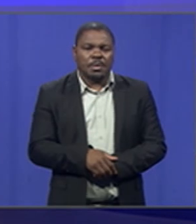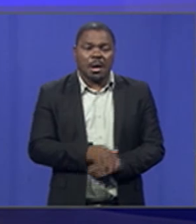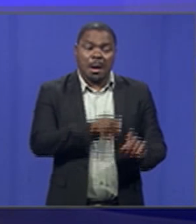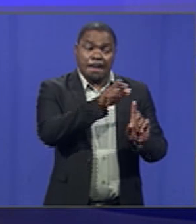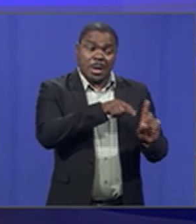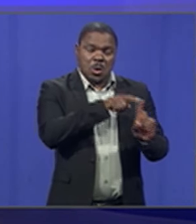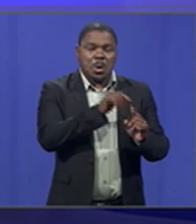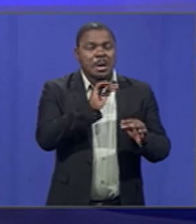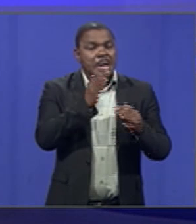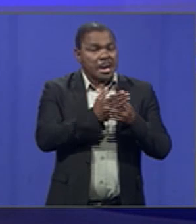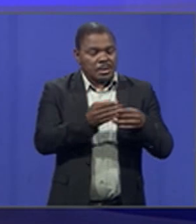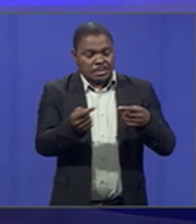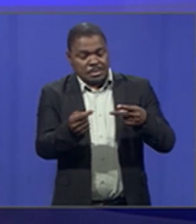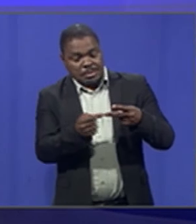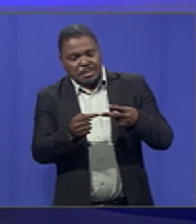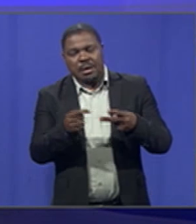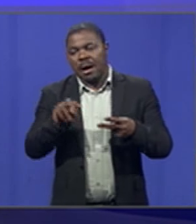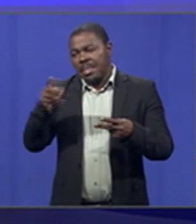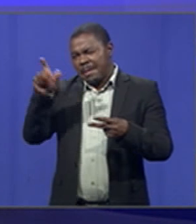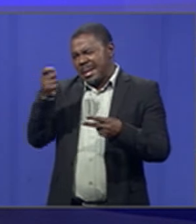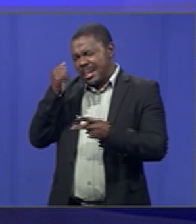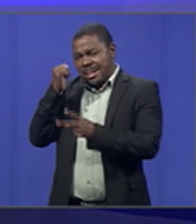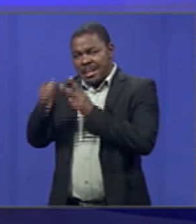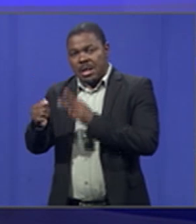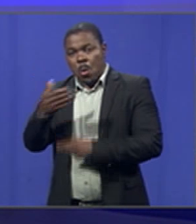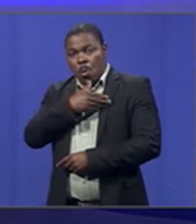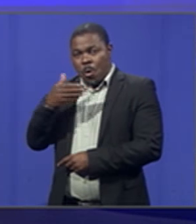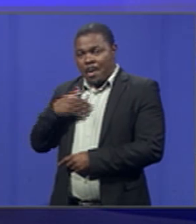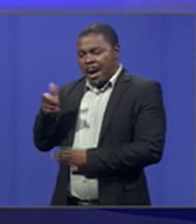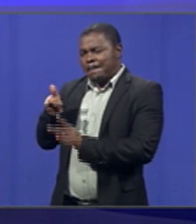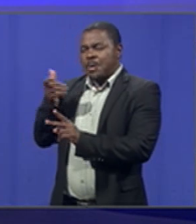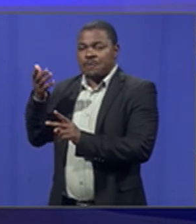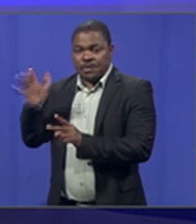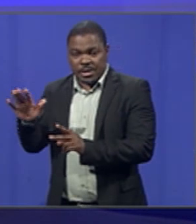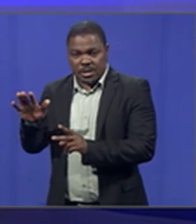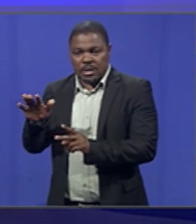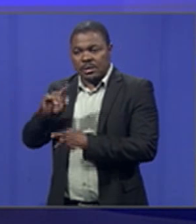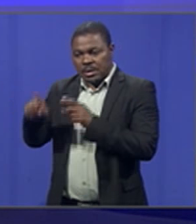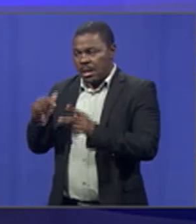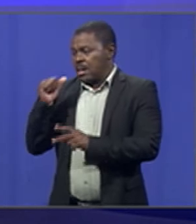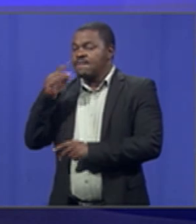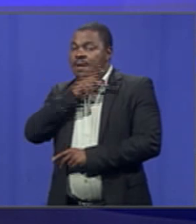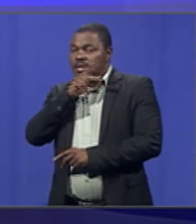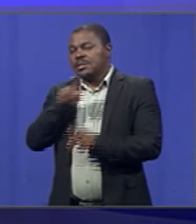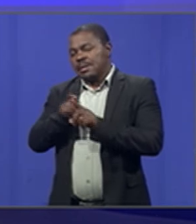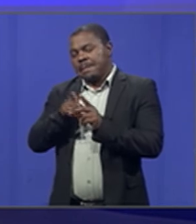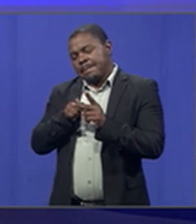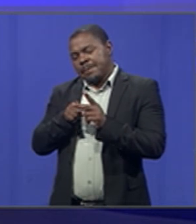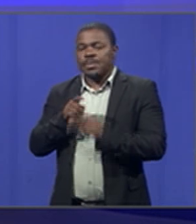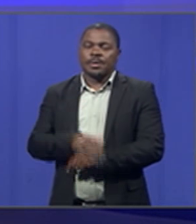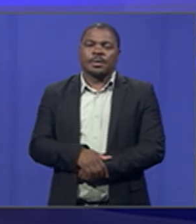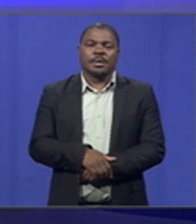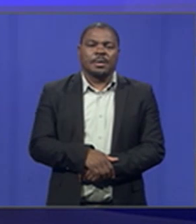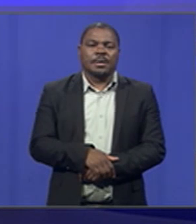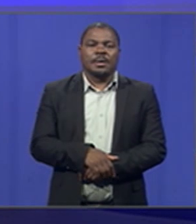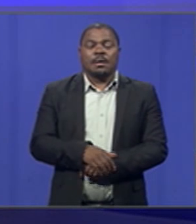o lebane le tatofatso e nngwe ya maiteko a polao e amanang le mosadi yo o thuntshitsweng ka nako ya tiragalo ka la botlhano maitseboa.